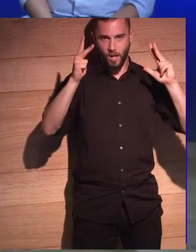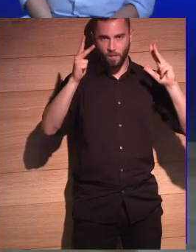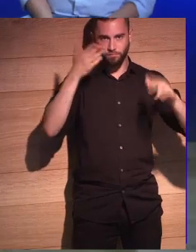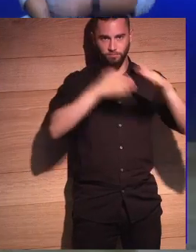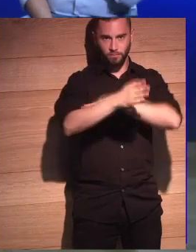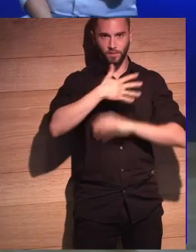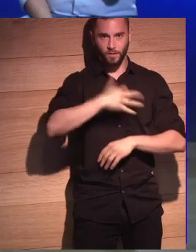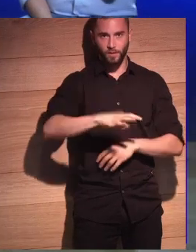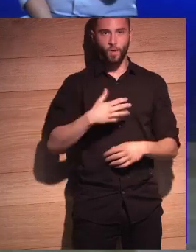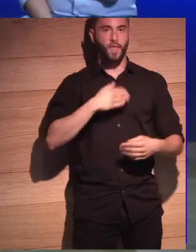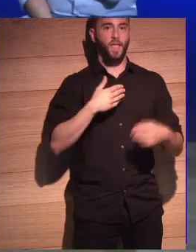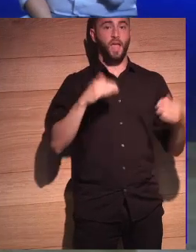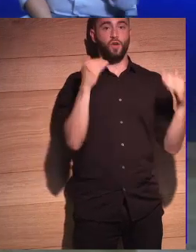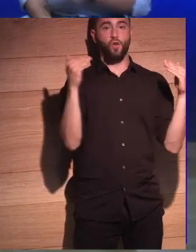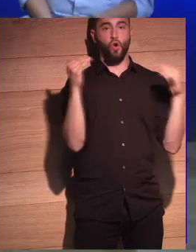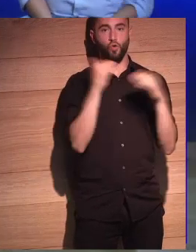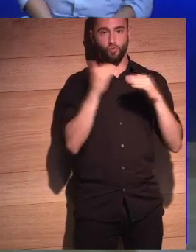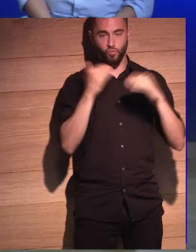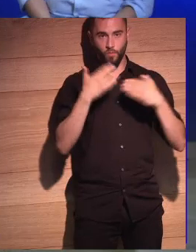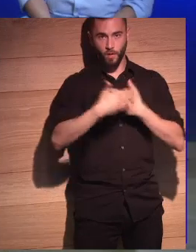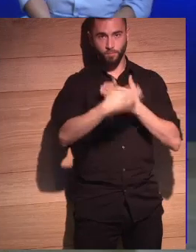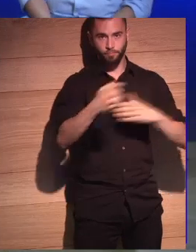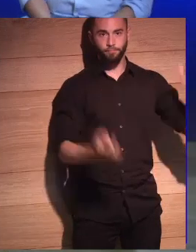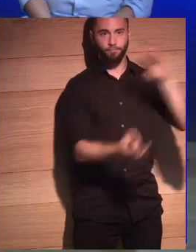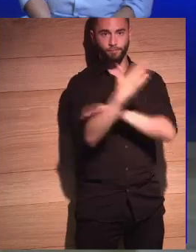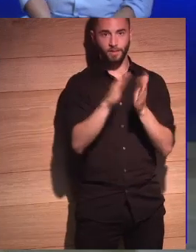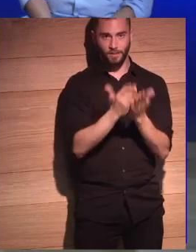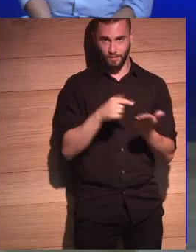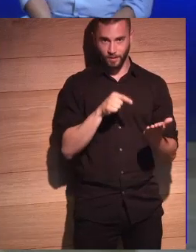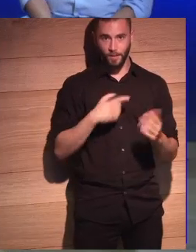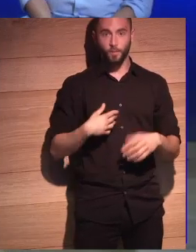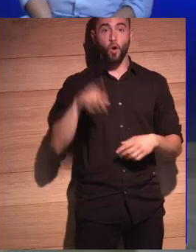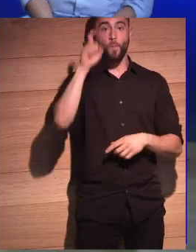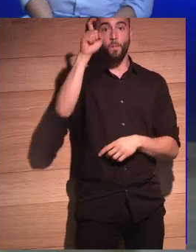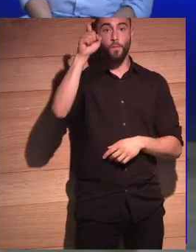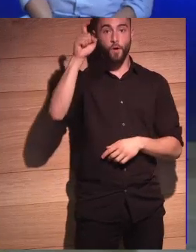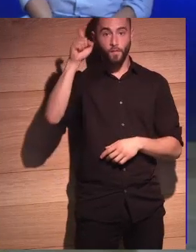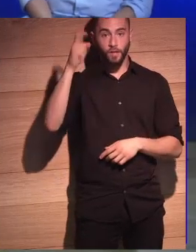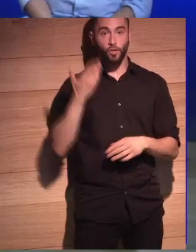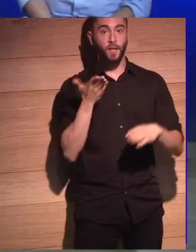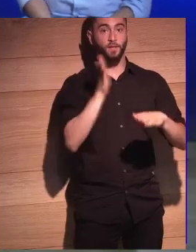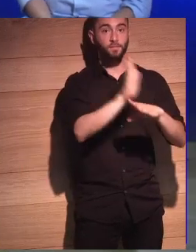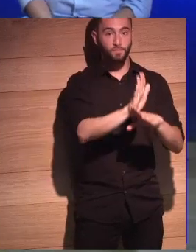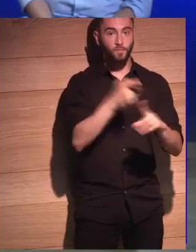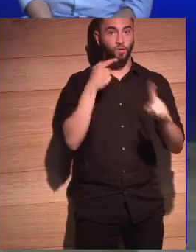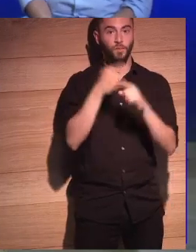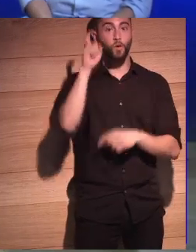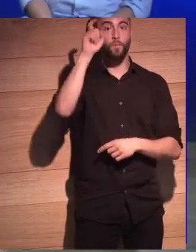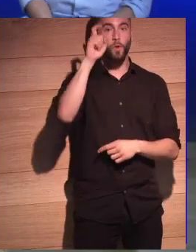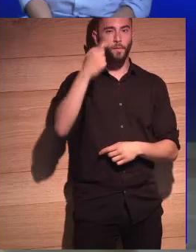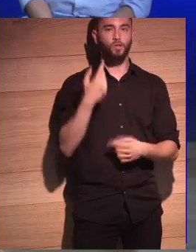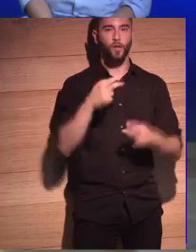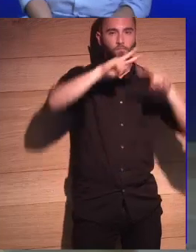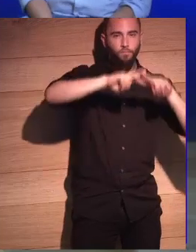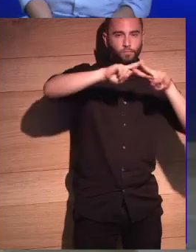start working. And it will be ready by October. We will present it at Teachers Congress, just teachers